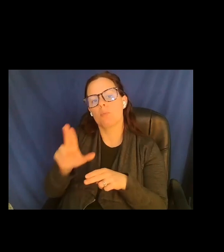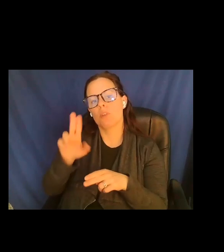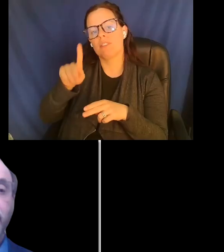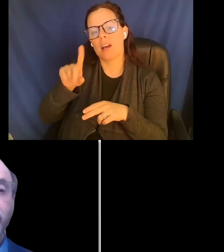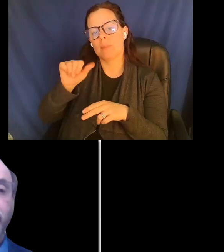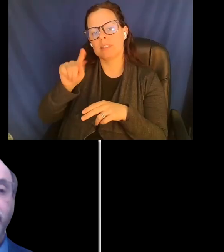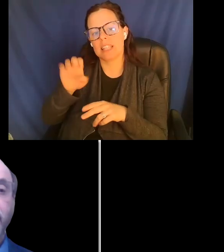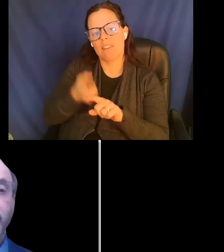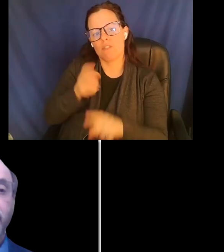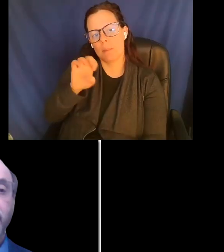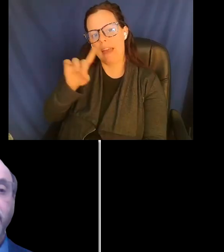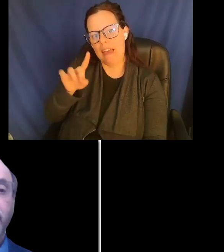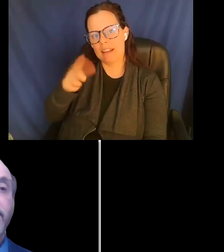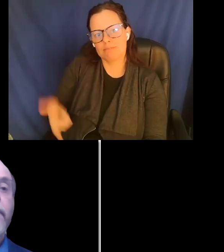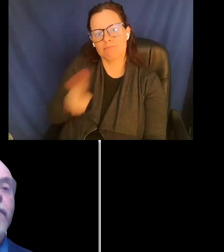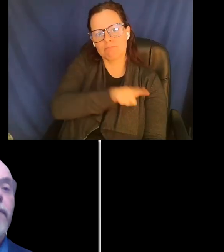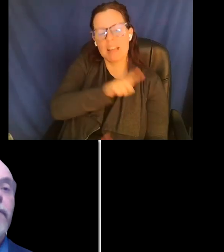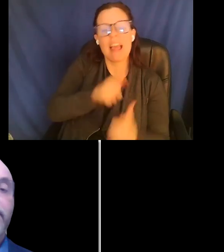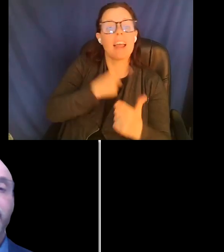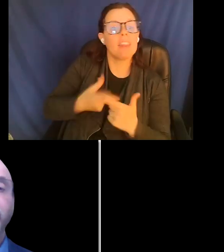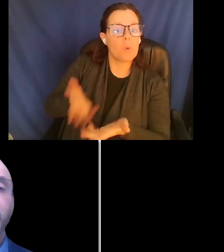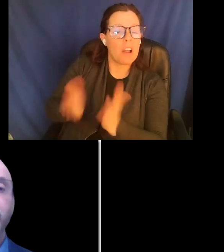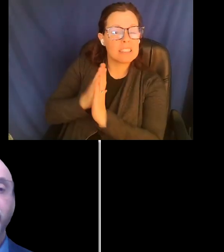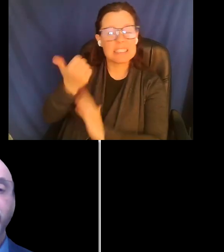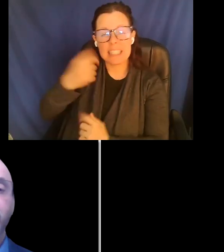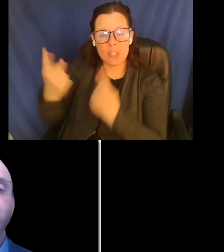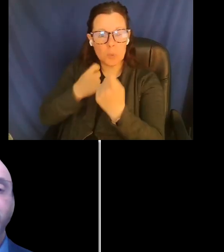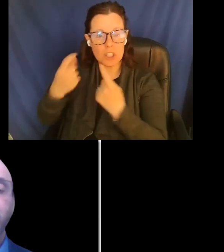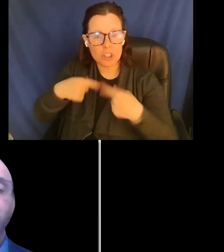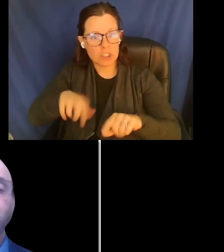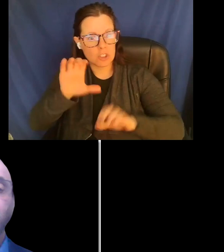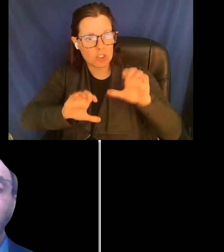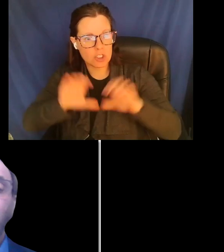Health Department, so we'll go to that and then we'll ask for any questions in our chat.